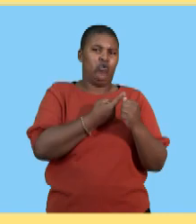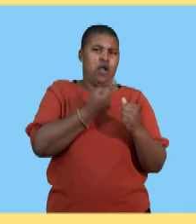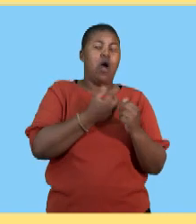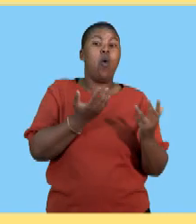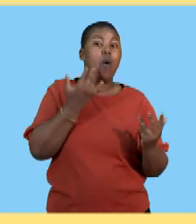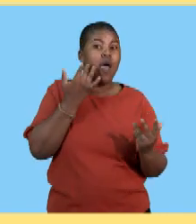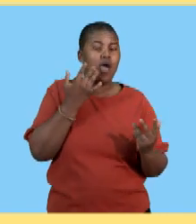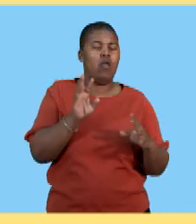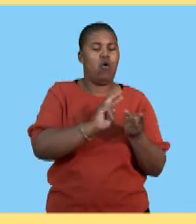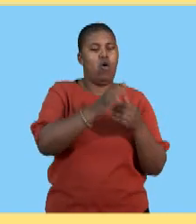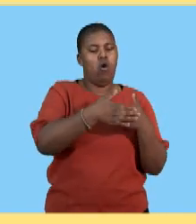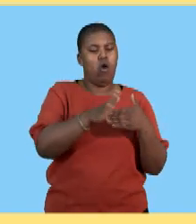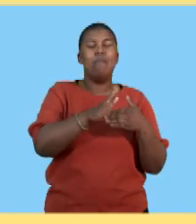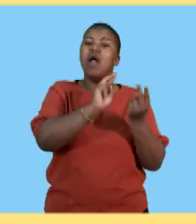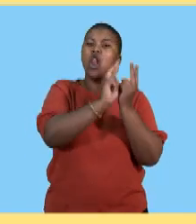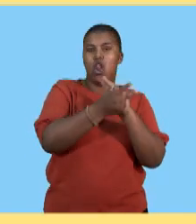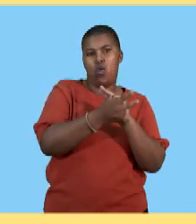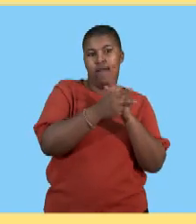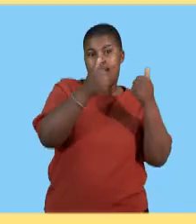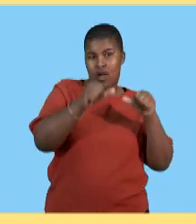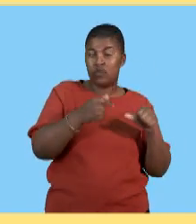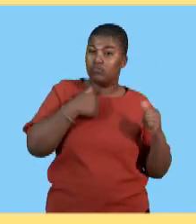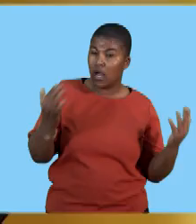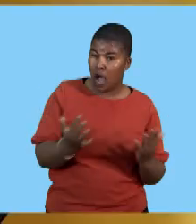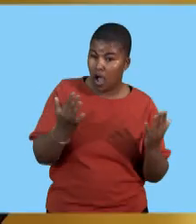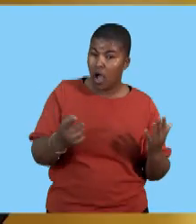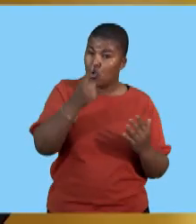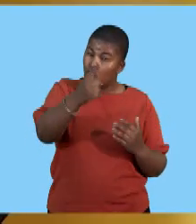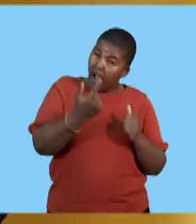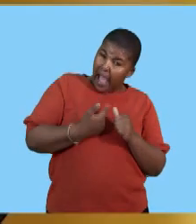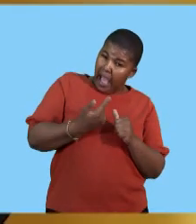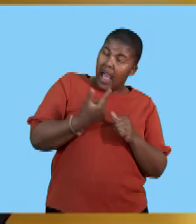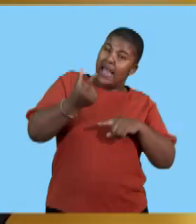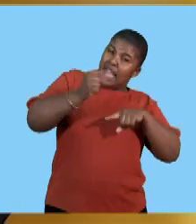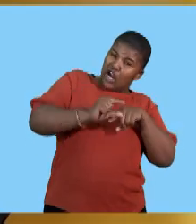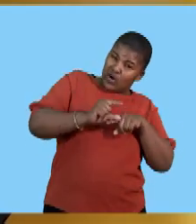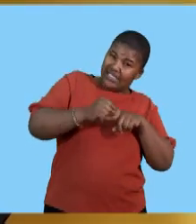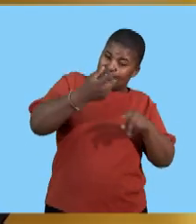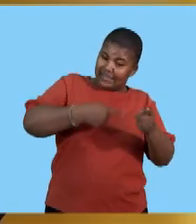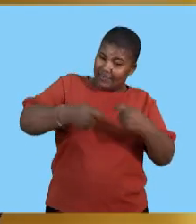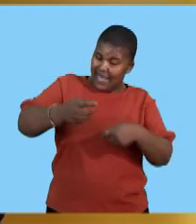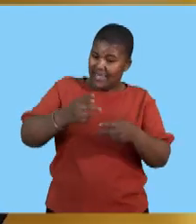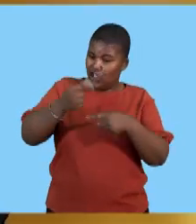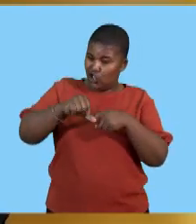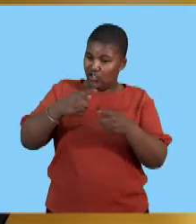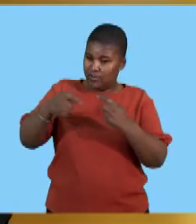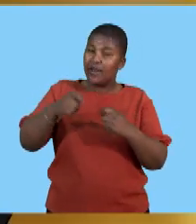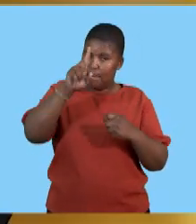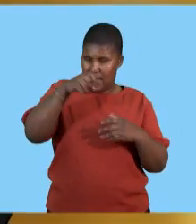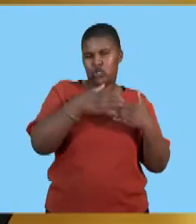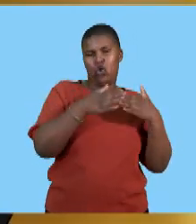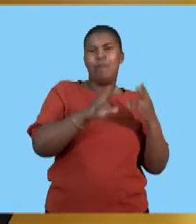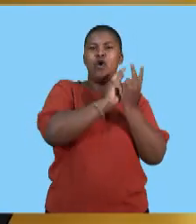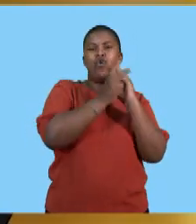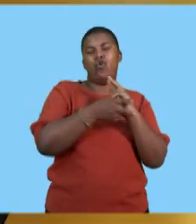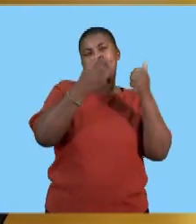opening a loan account. So I want to encourage you, when you are calculating your interest expense, always open the loan